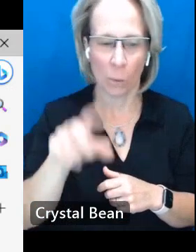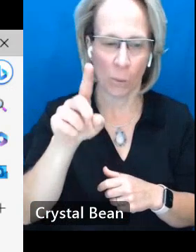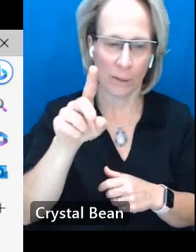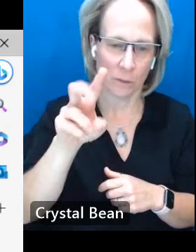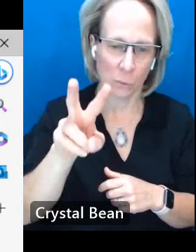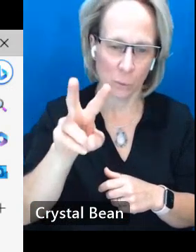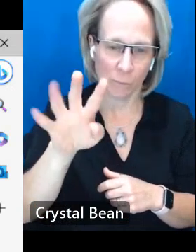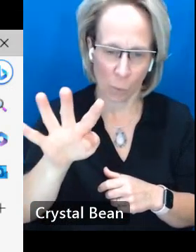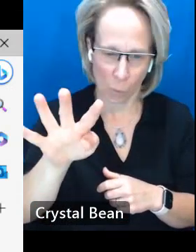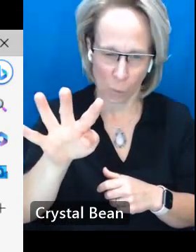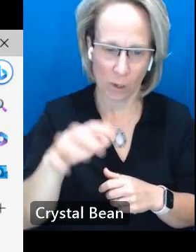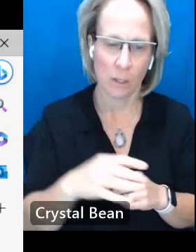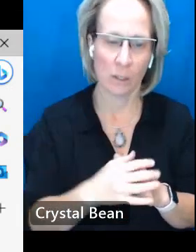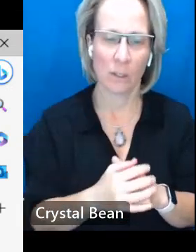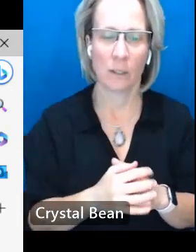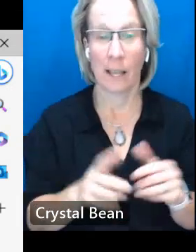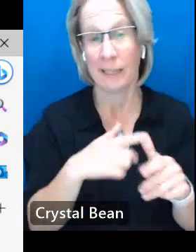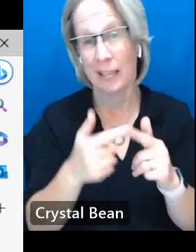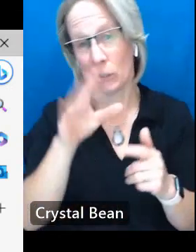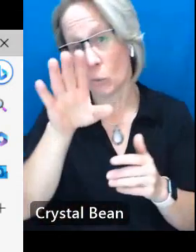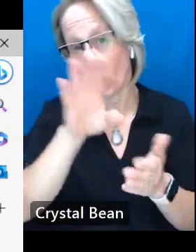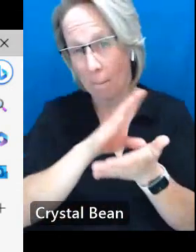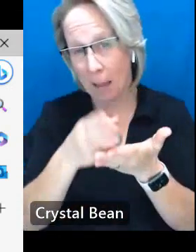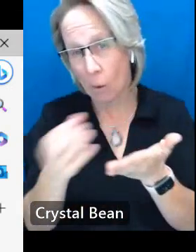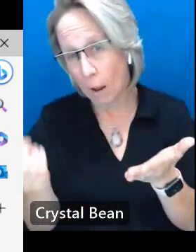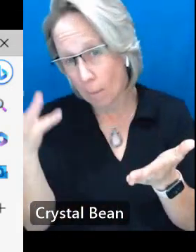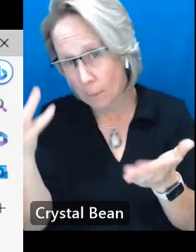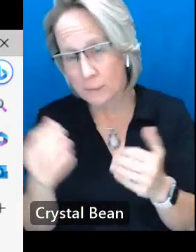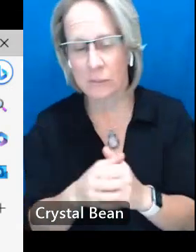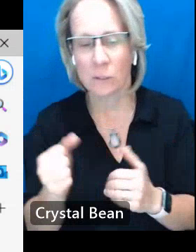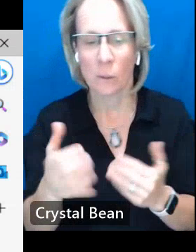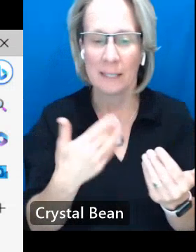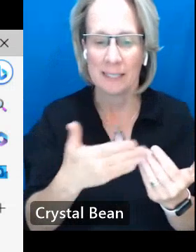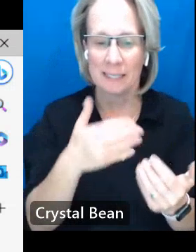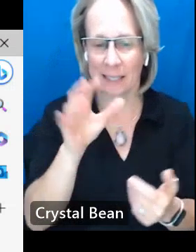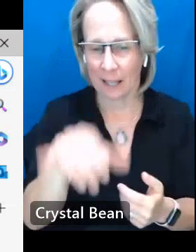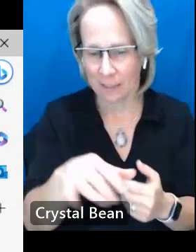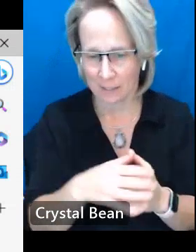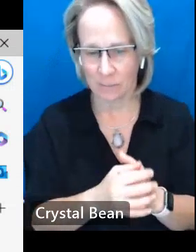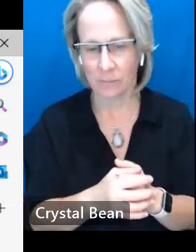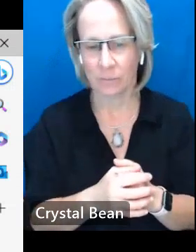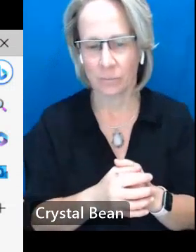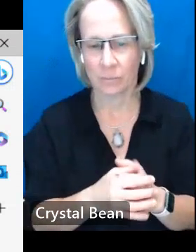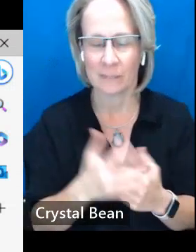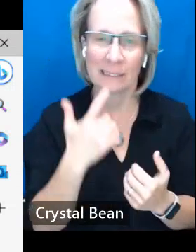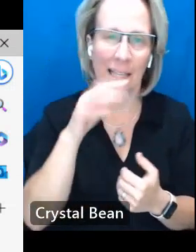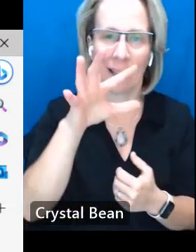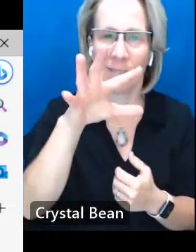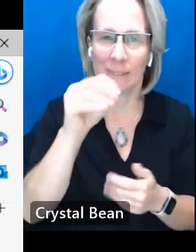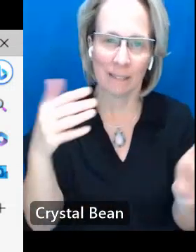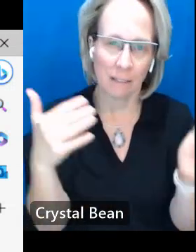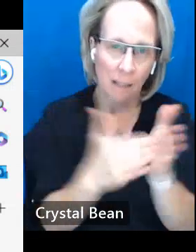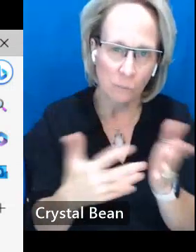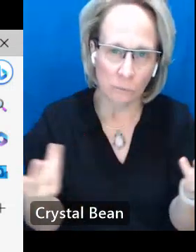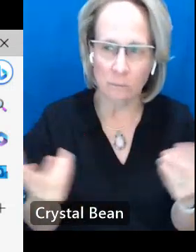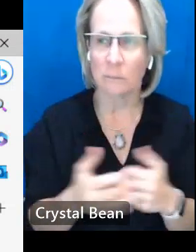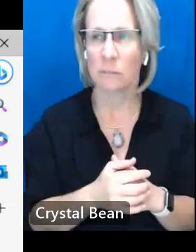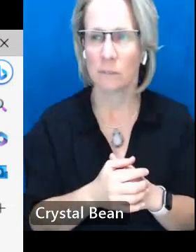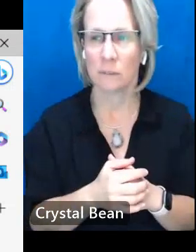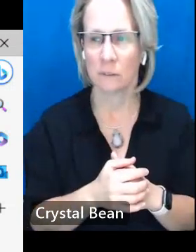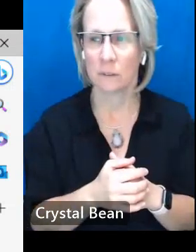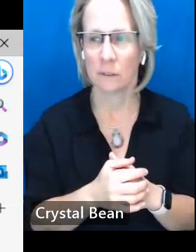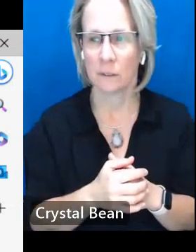And then you just enter in your amount, right? So easy like that. Let's say this is 50,000. And then if I need to